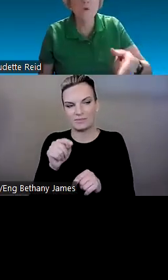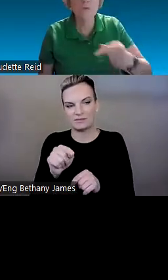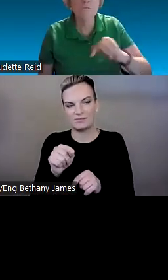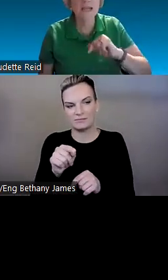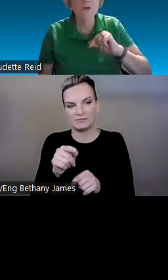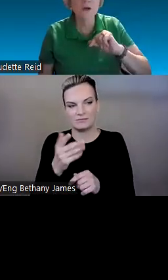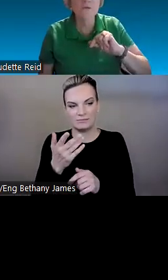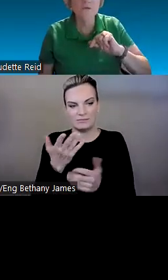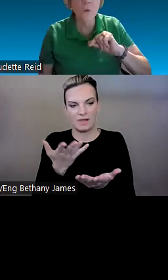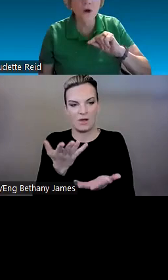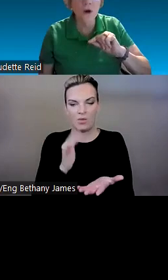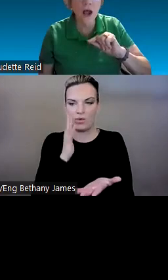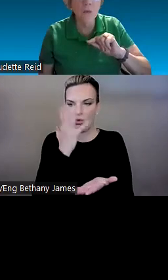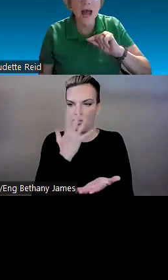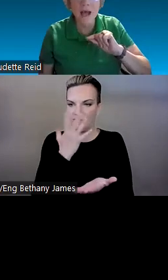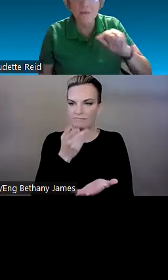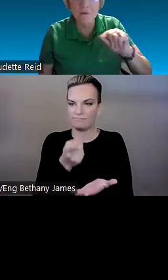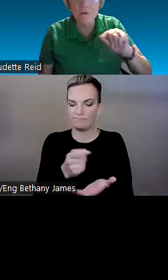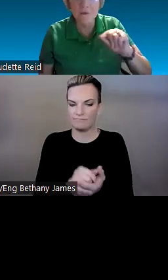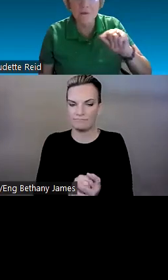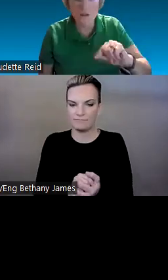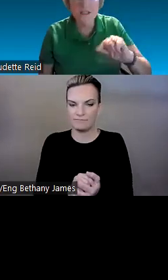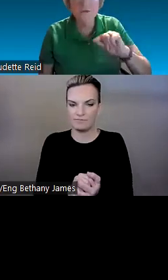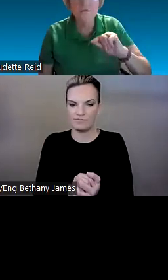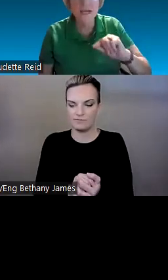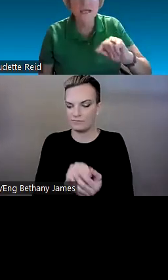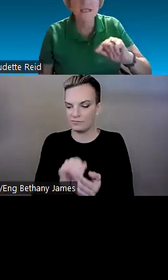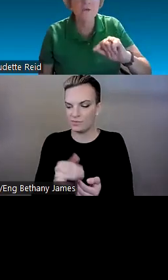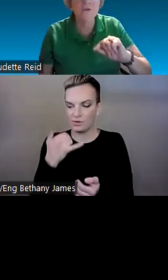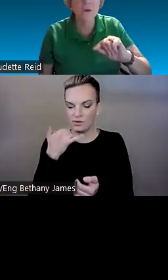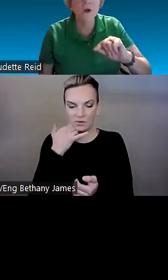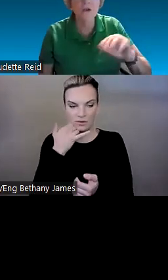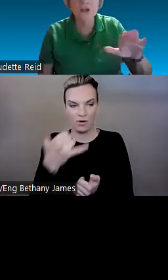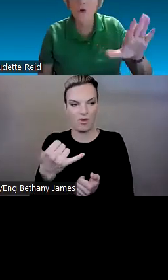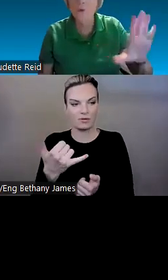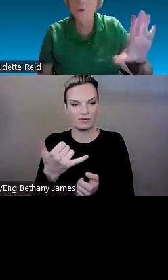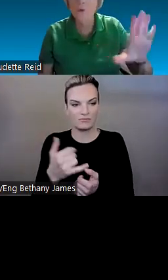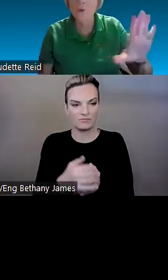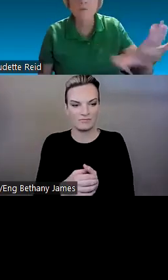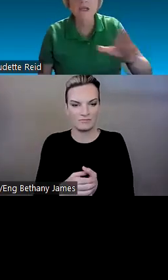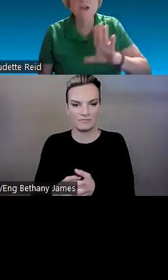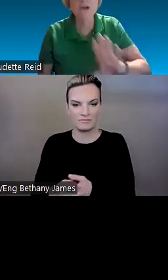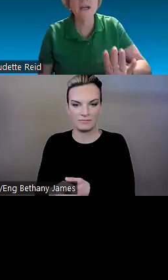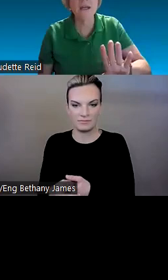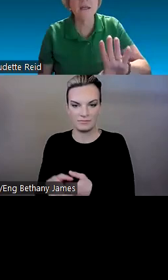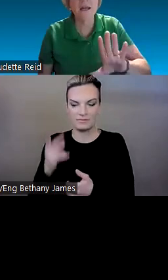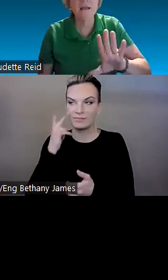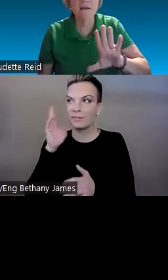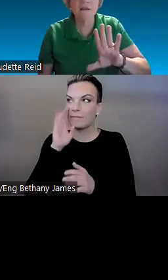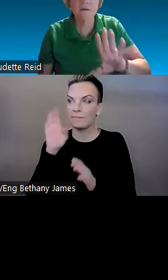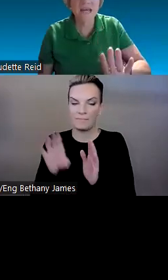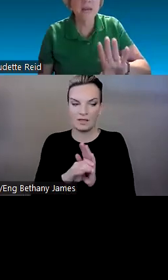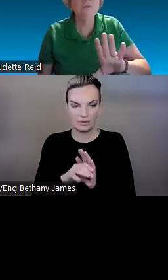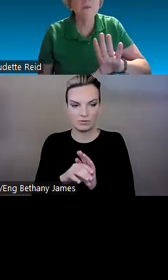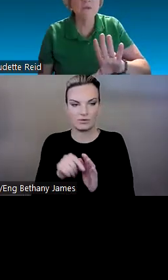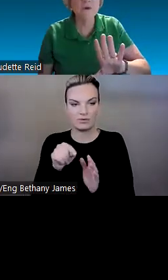it might look for the calls, making telephone calls, where you see the picture and